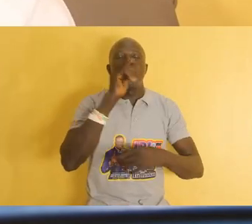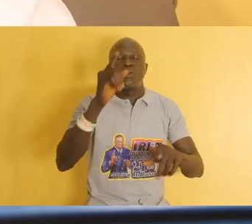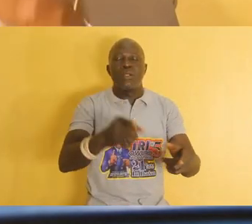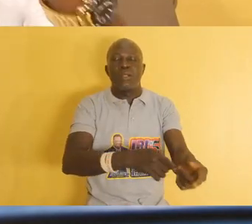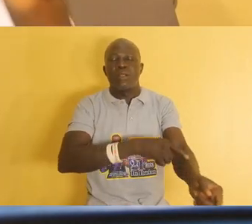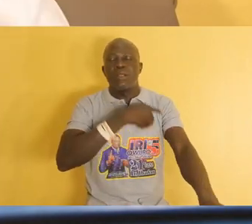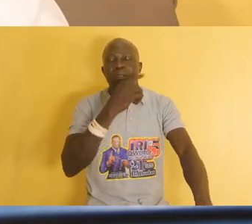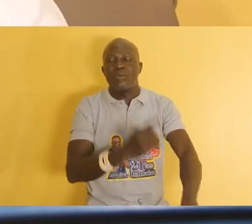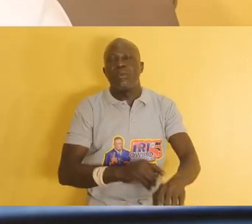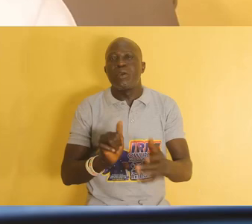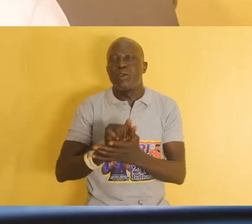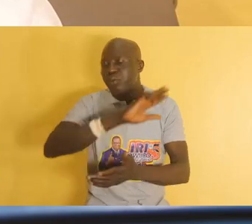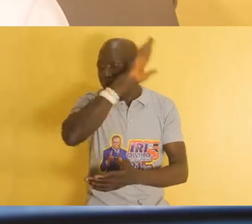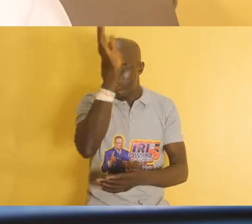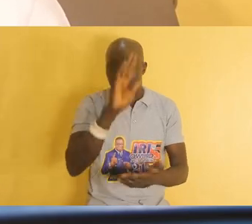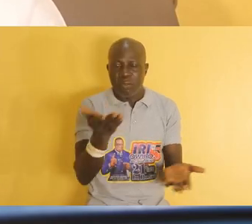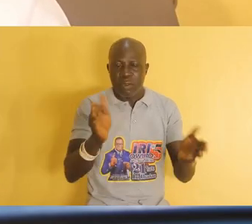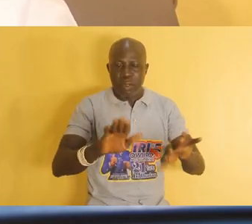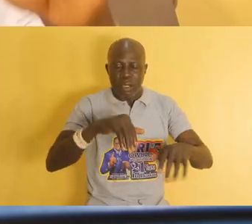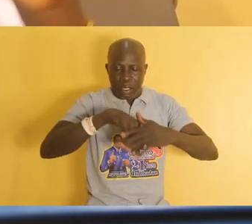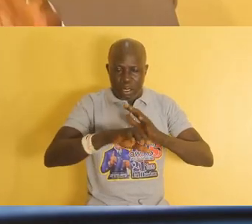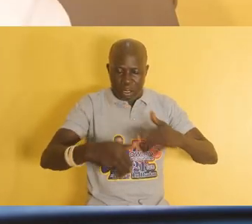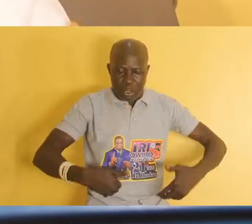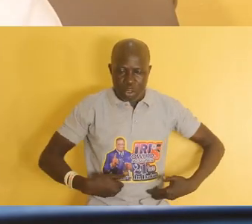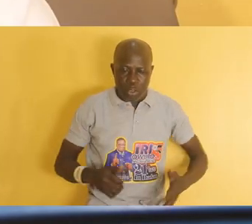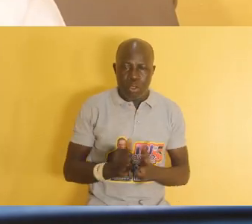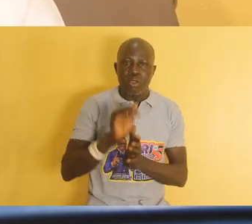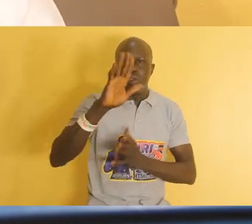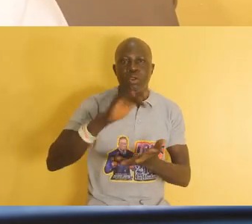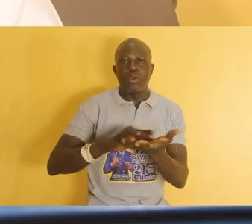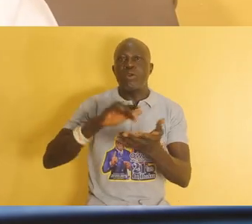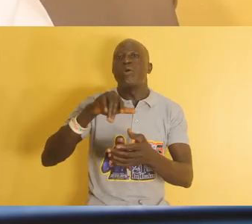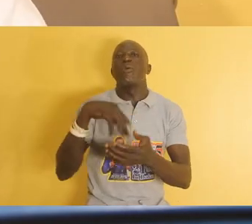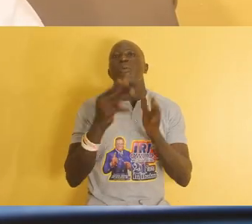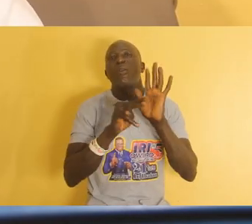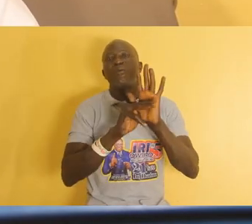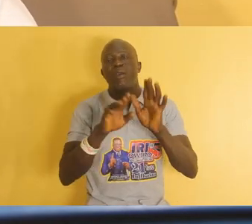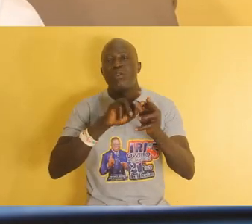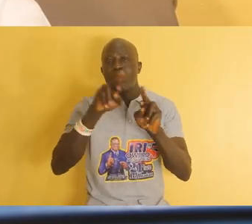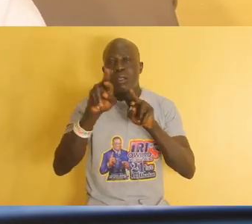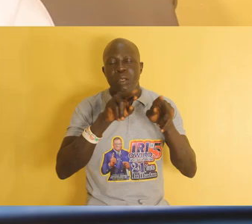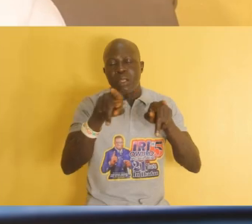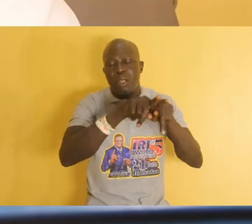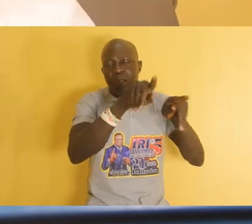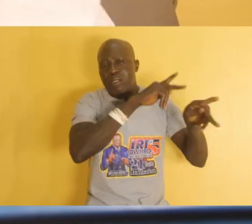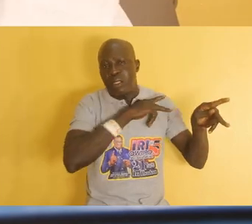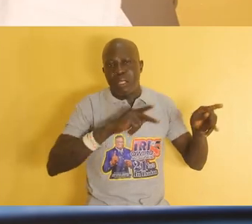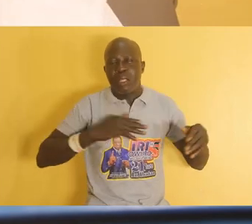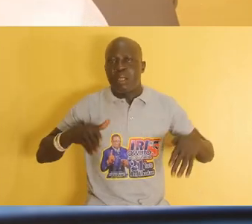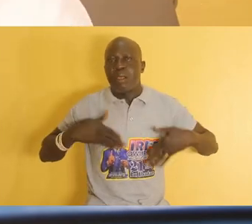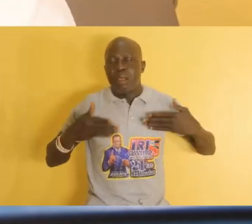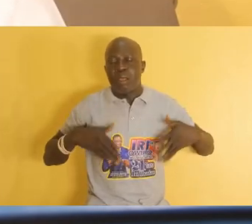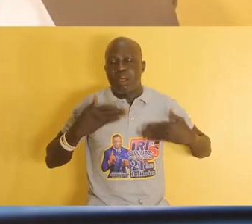long. O ò ní kúrè wèrèwé. Amen. You will not die young. Ògo rẹ̀ afọ. Amen. Wà á bẹ̀ ṣe bí ọba. Amen. Happy